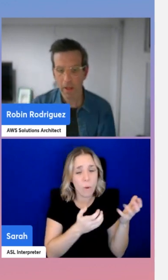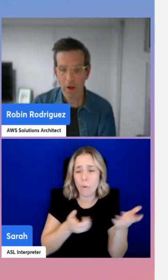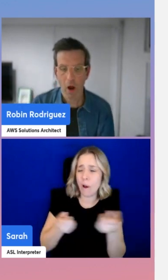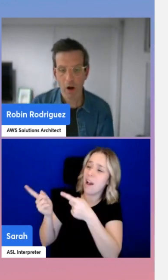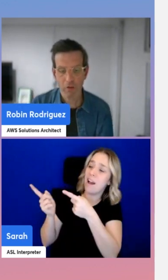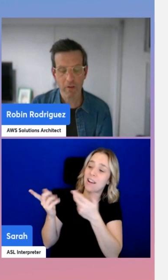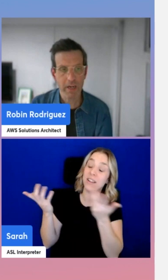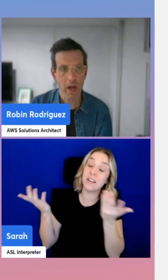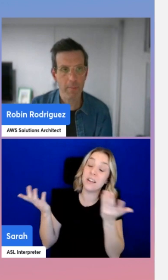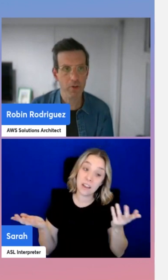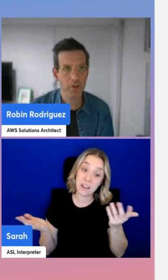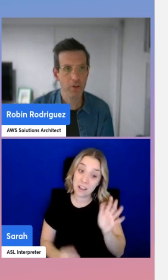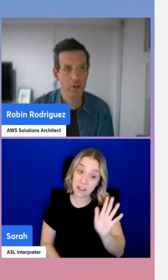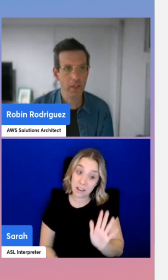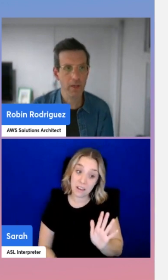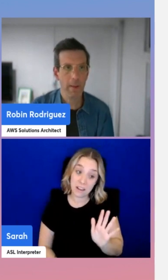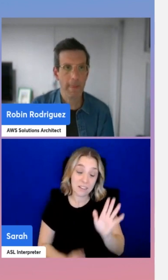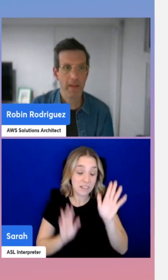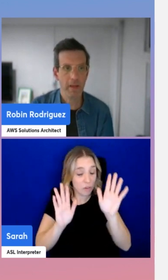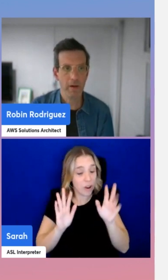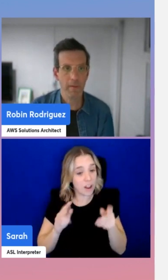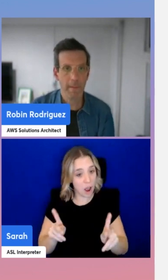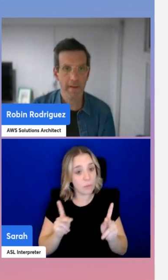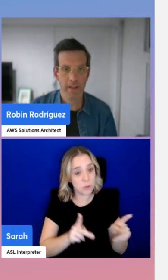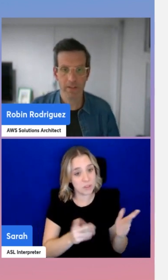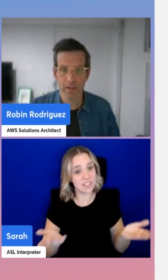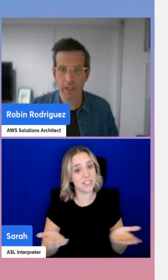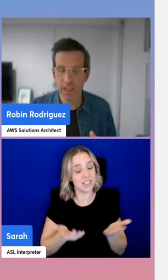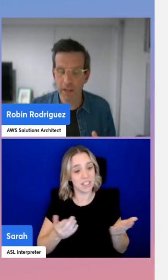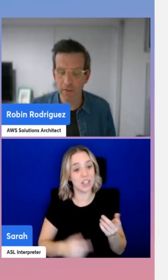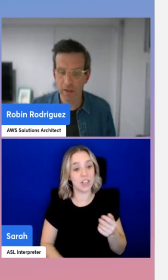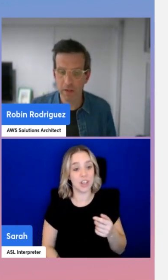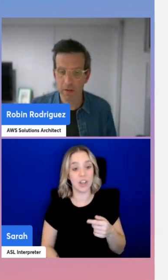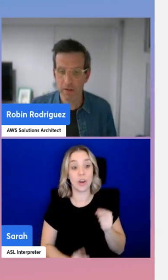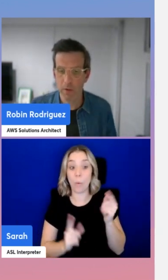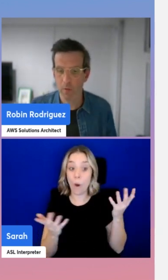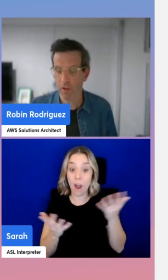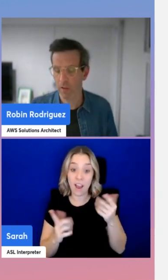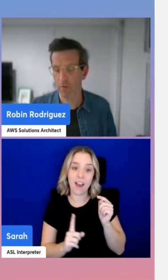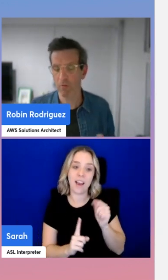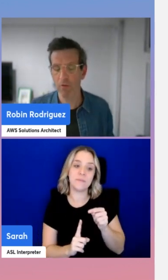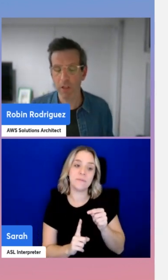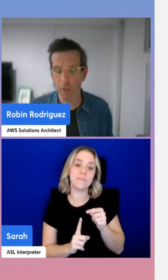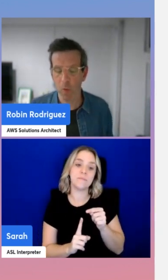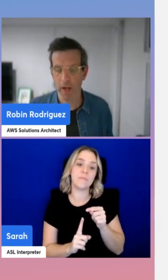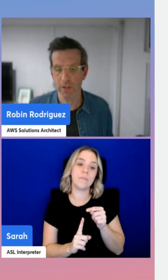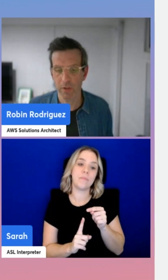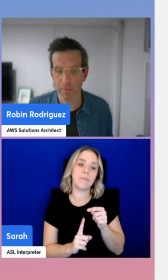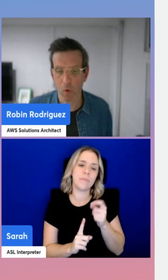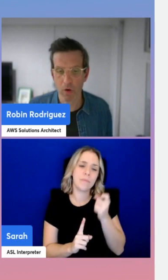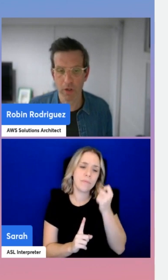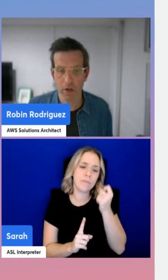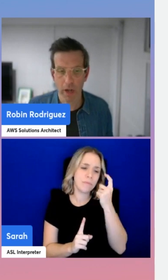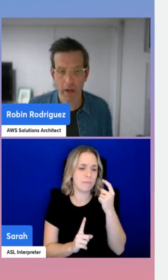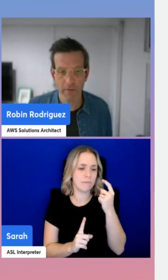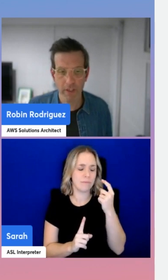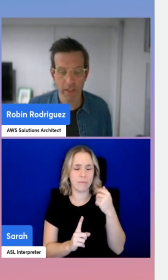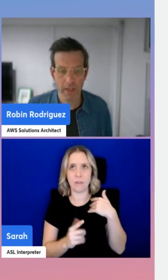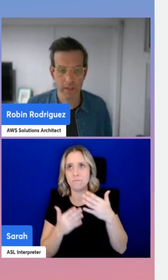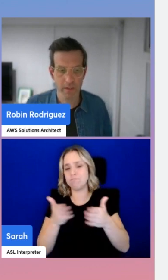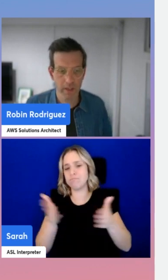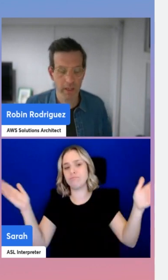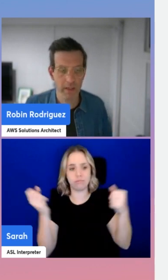But our great opportunity here is, given the really wide support